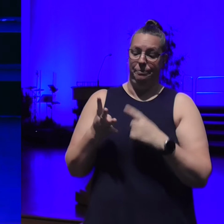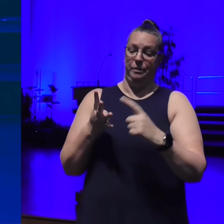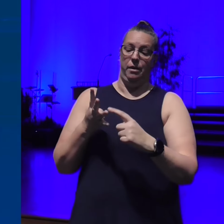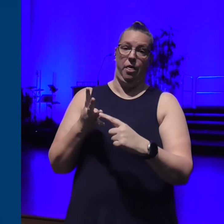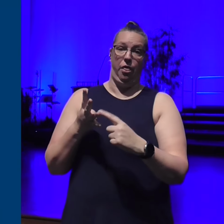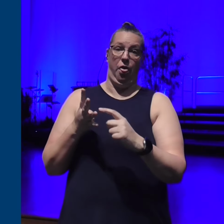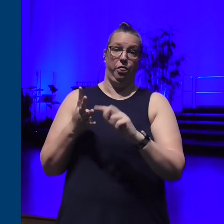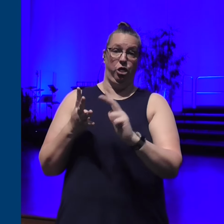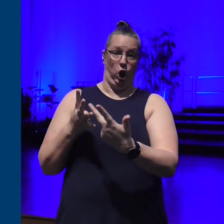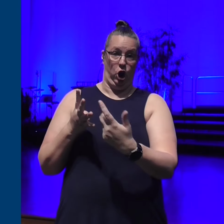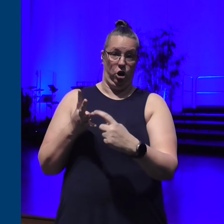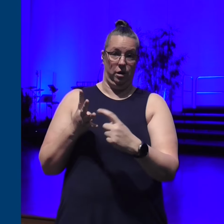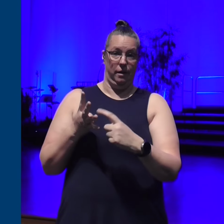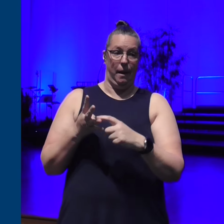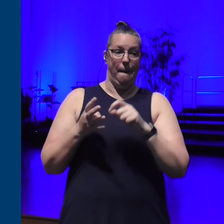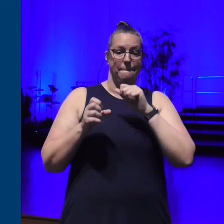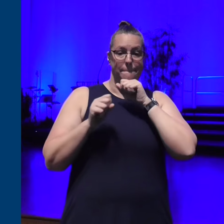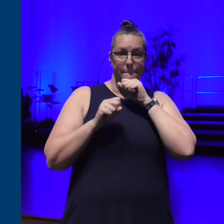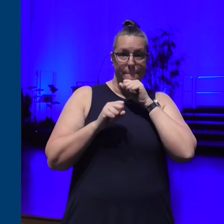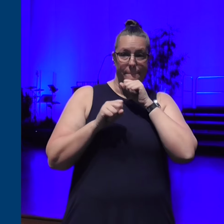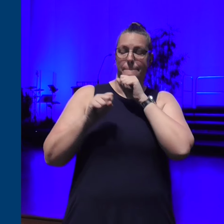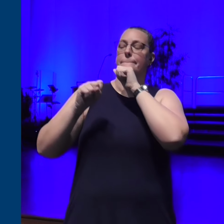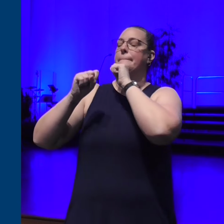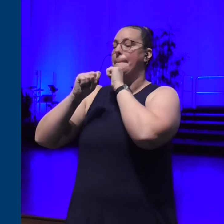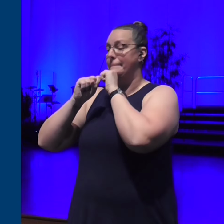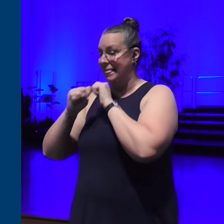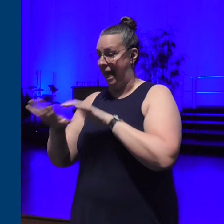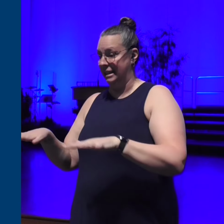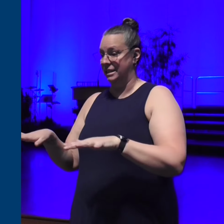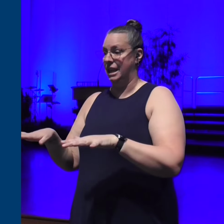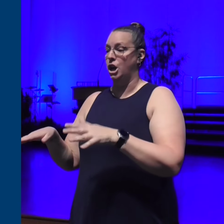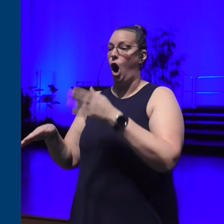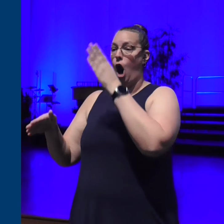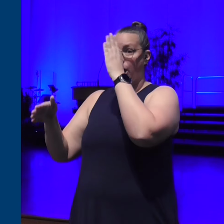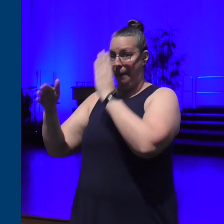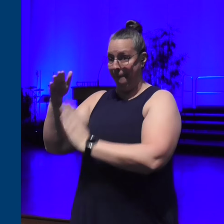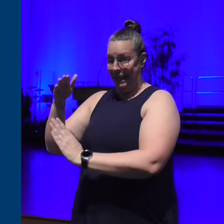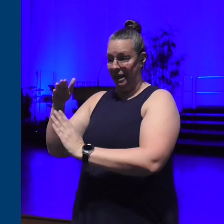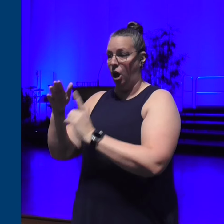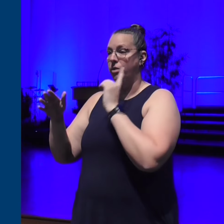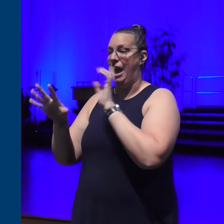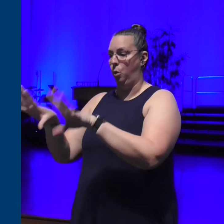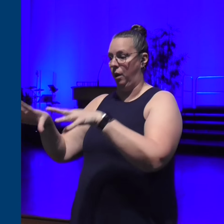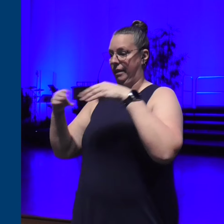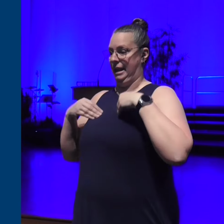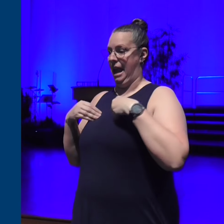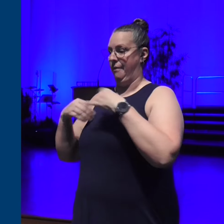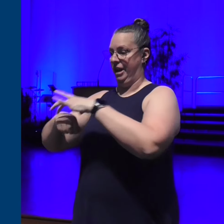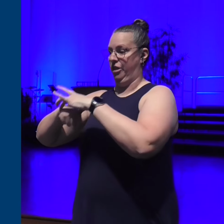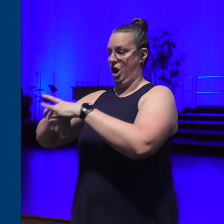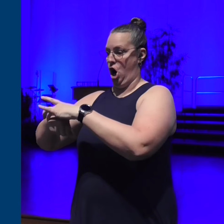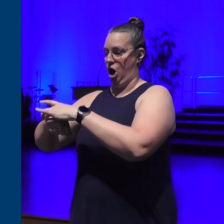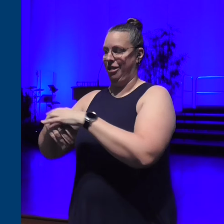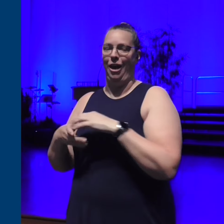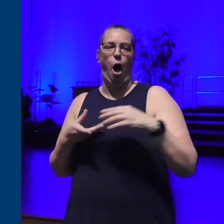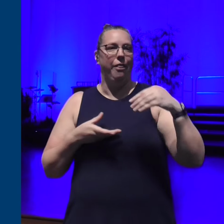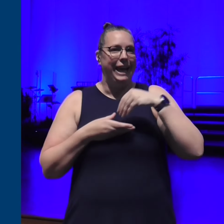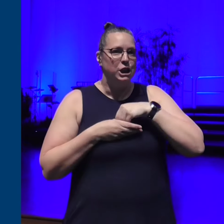one, blessed are the meek, for they will inherit the earth. And all the introverts are like, yeah,